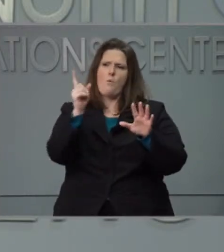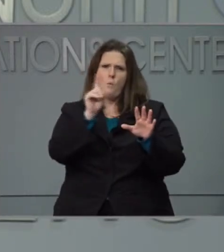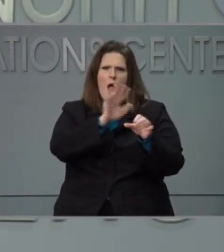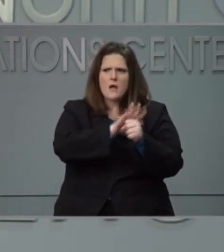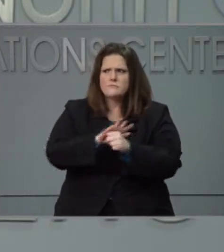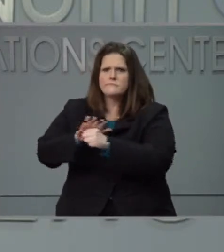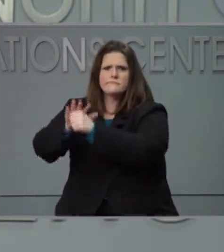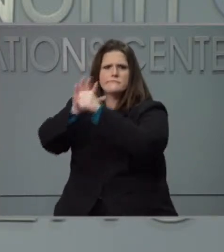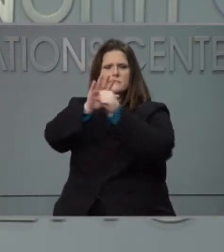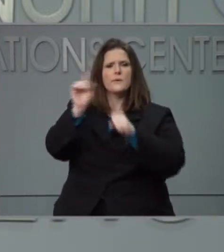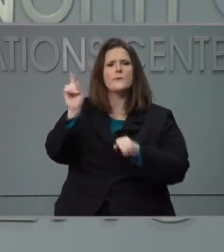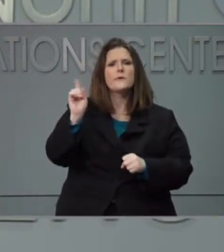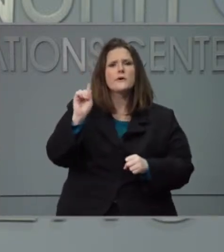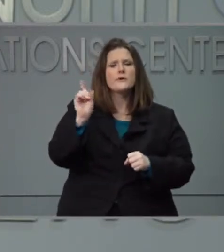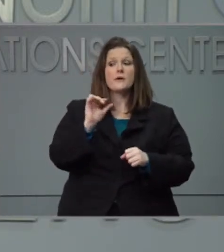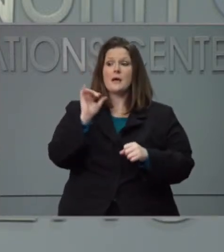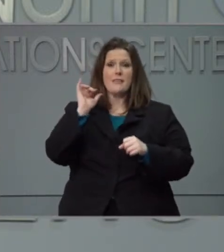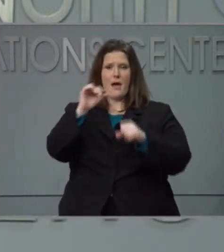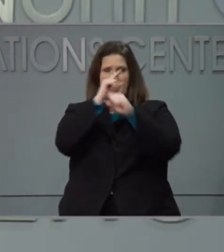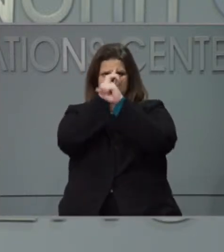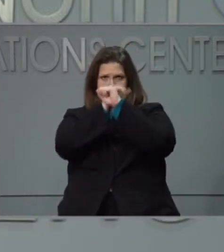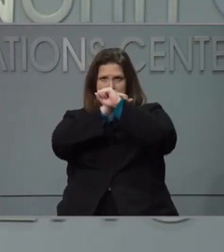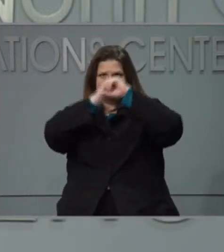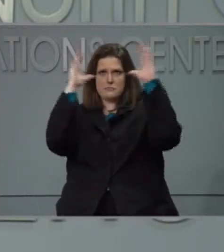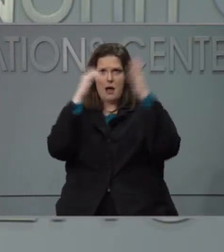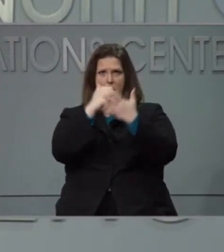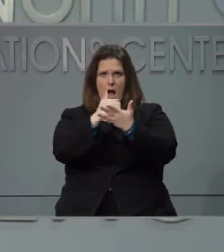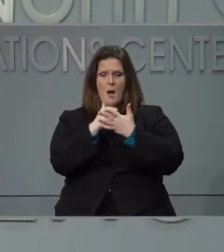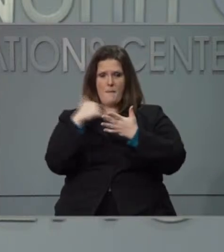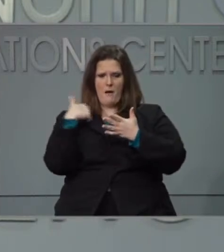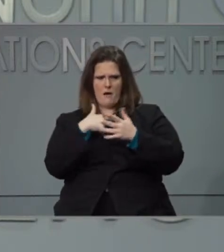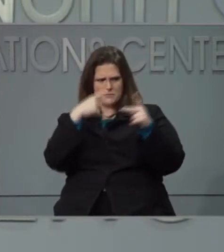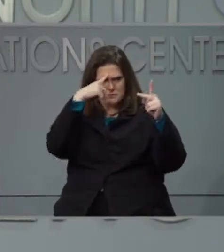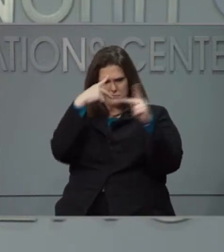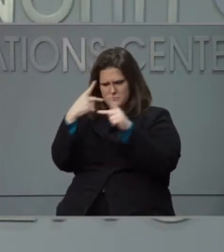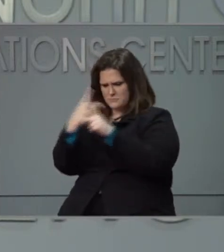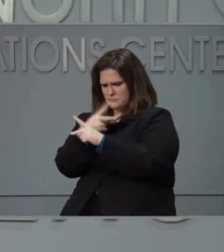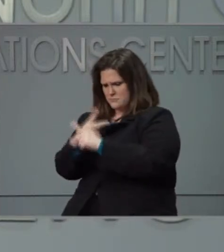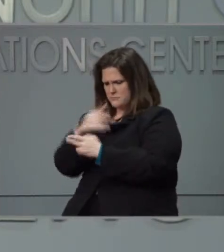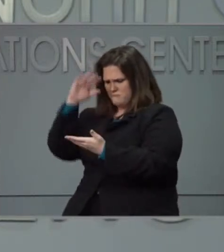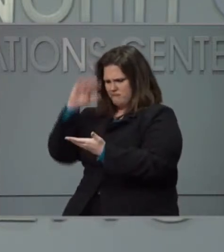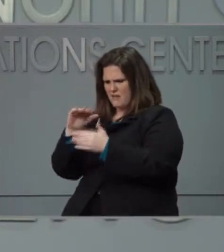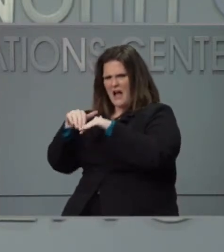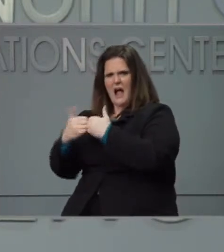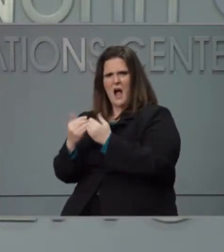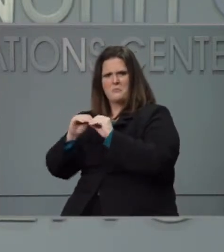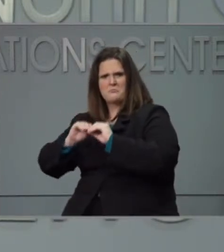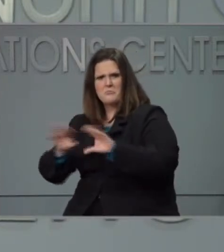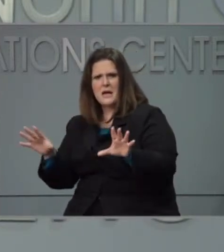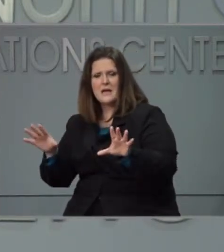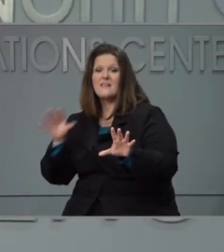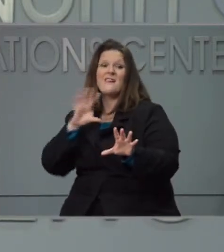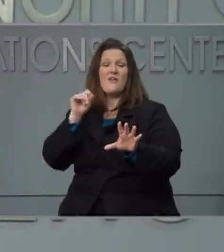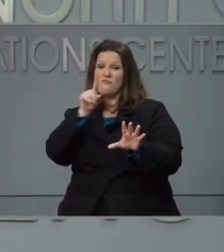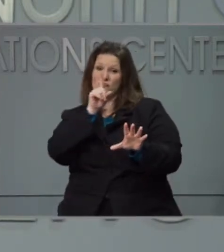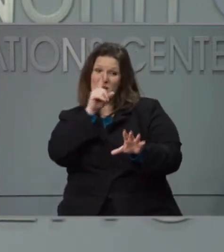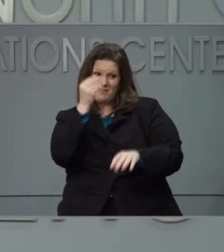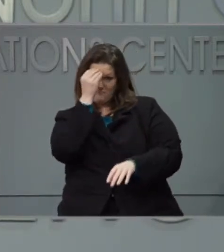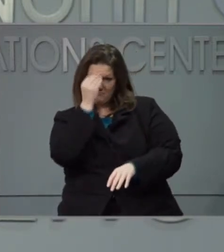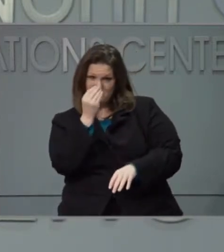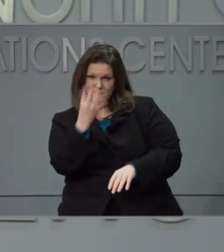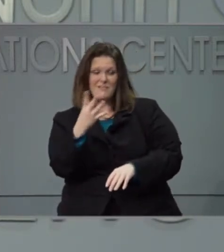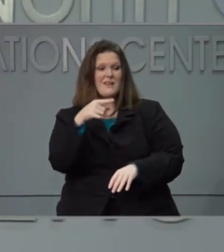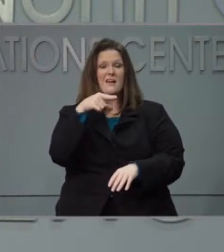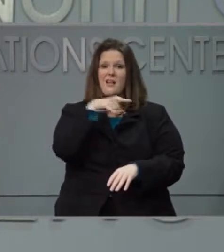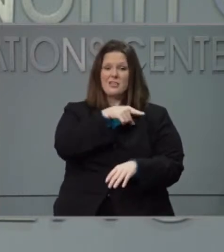is spreading in our communities helps us know how to slow it. And it reinforces the sinister way this virus spreads